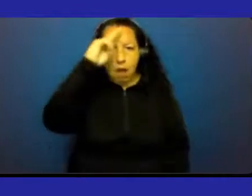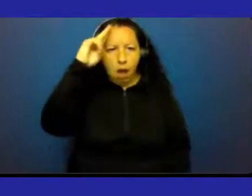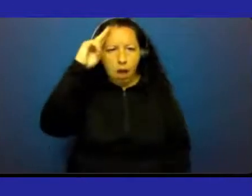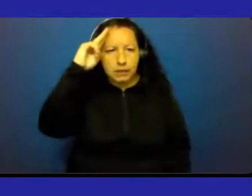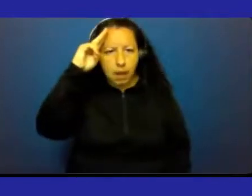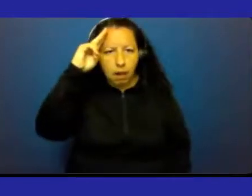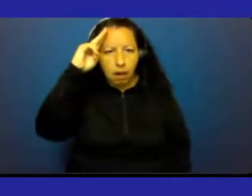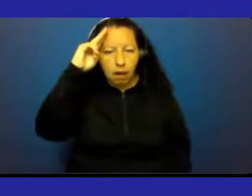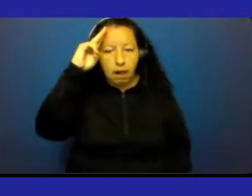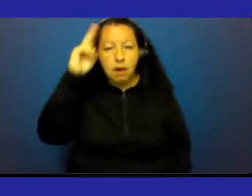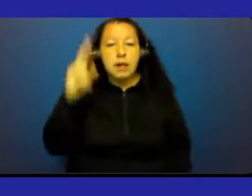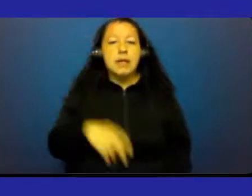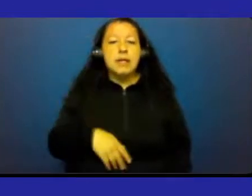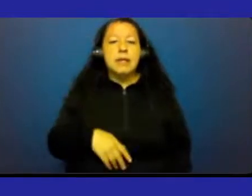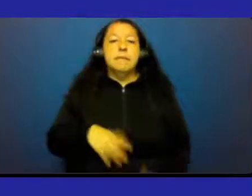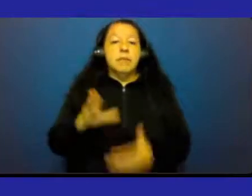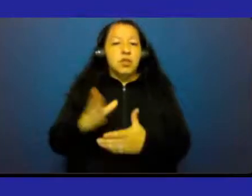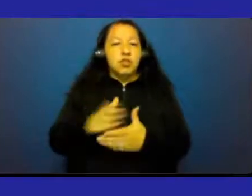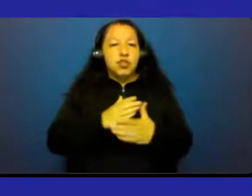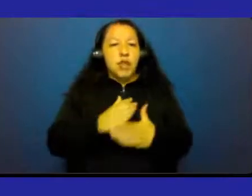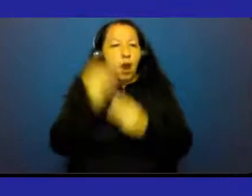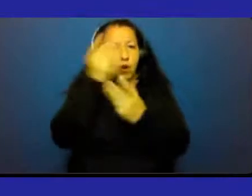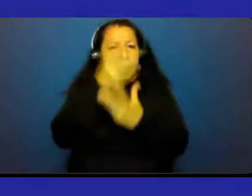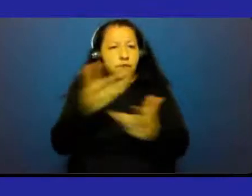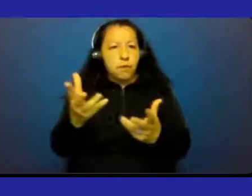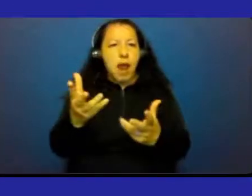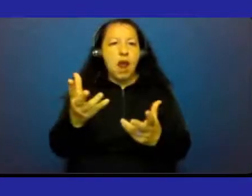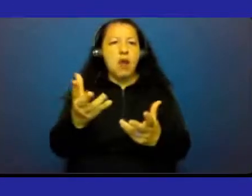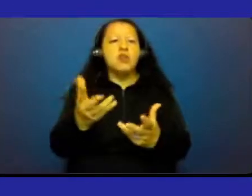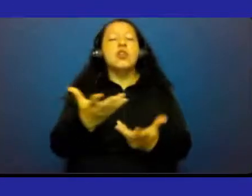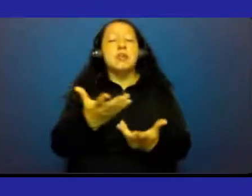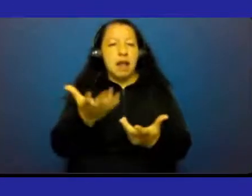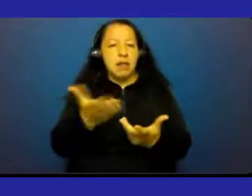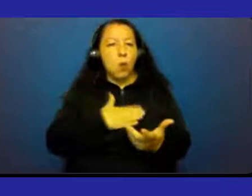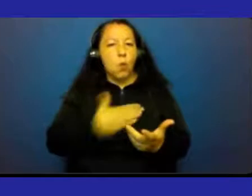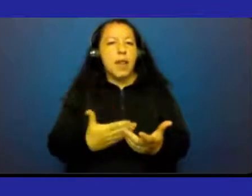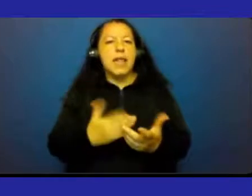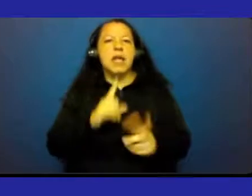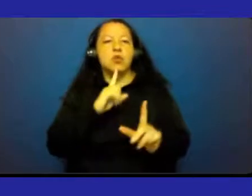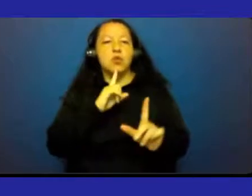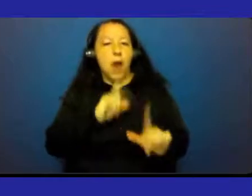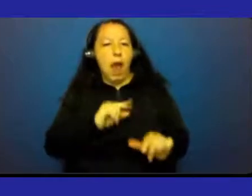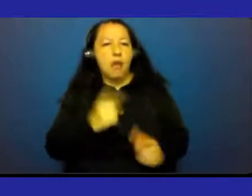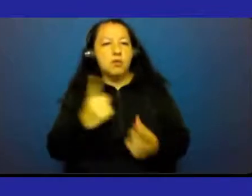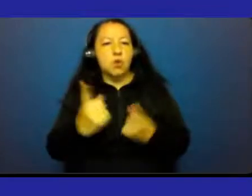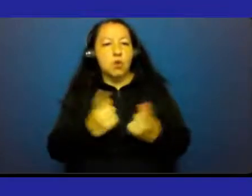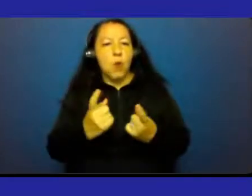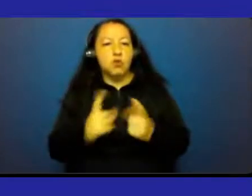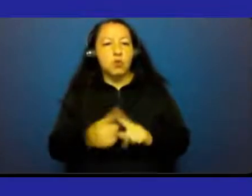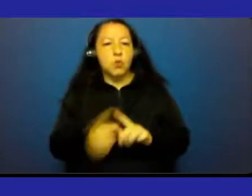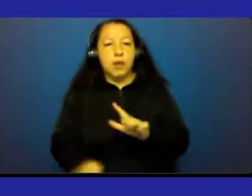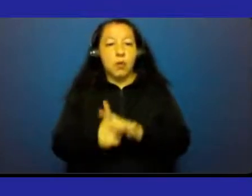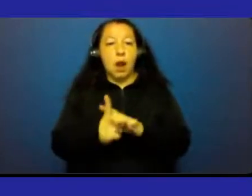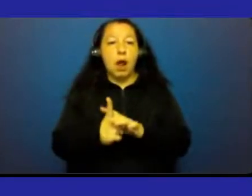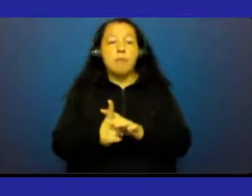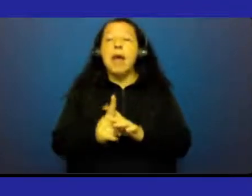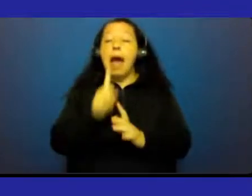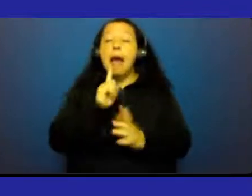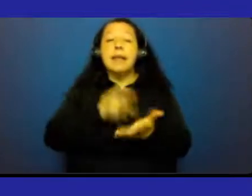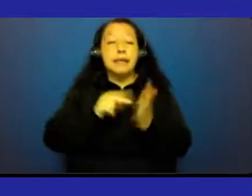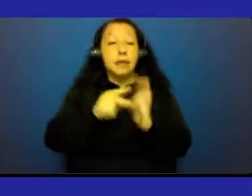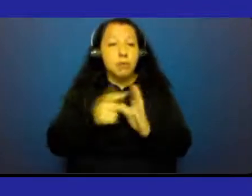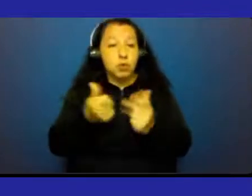share pertinent information and answer questions as they arises and diligently try to solve as